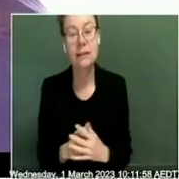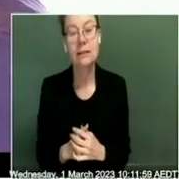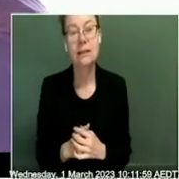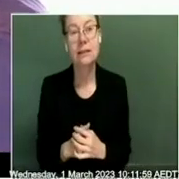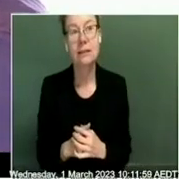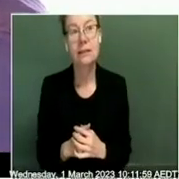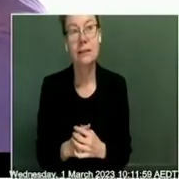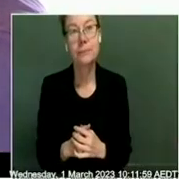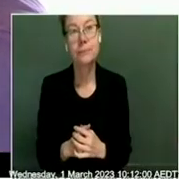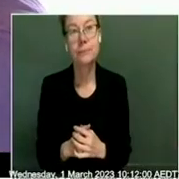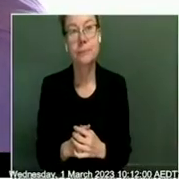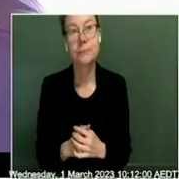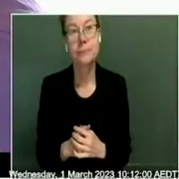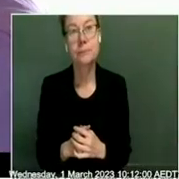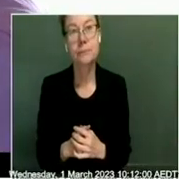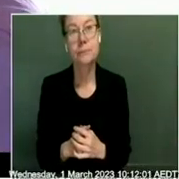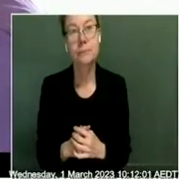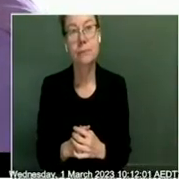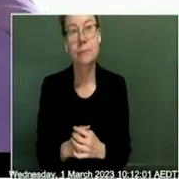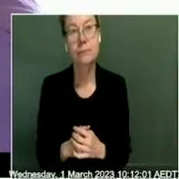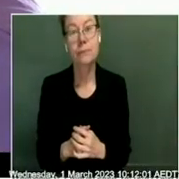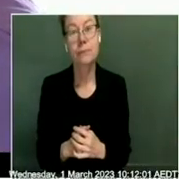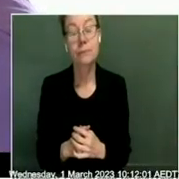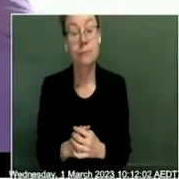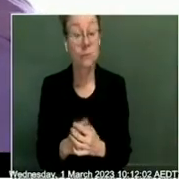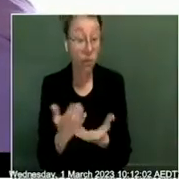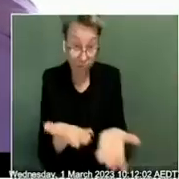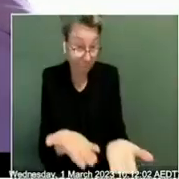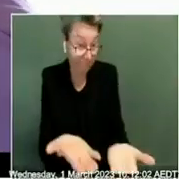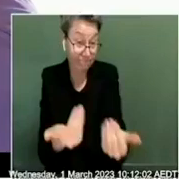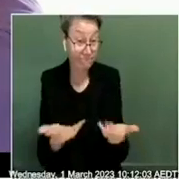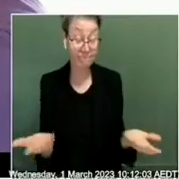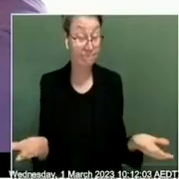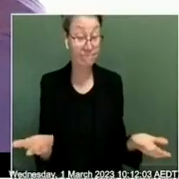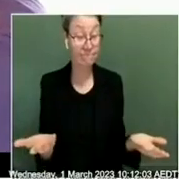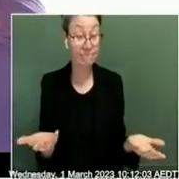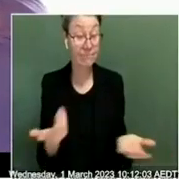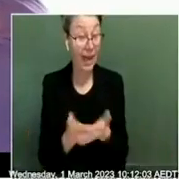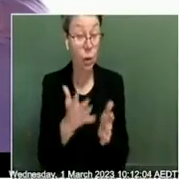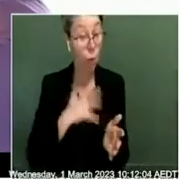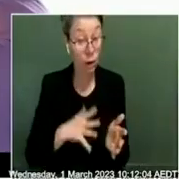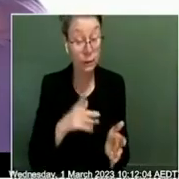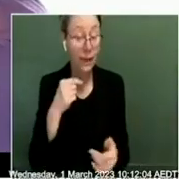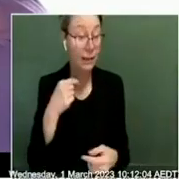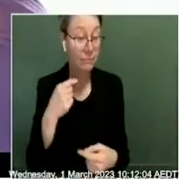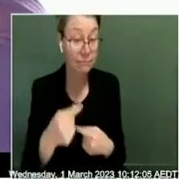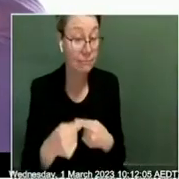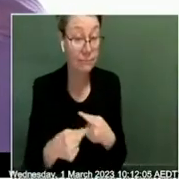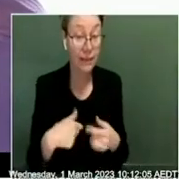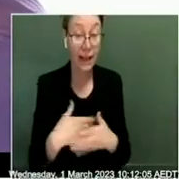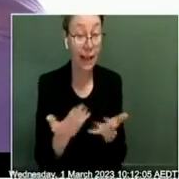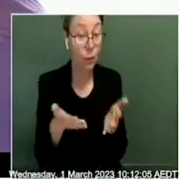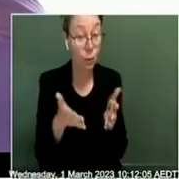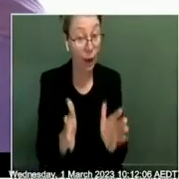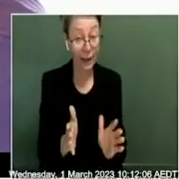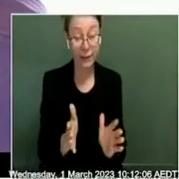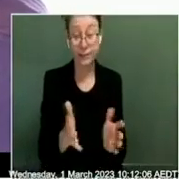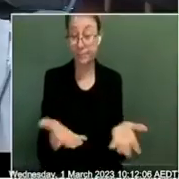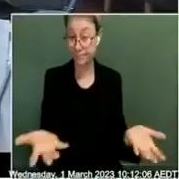really invite you to do that in any way that you wish, and however you wish, and wherever you wish.